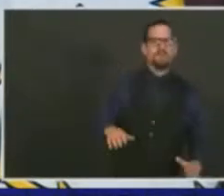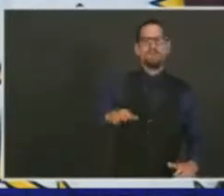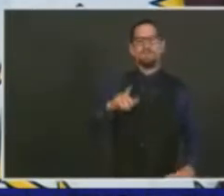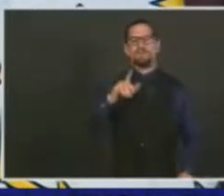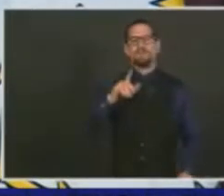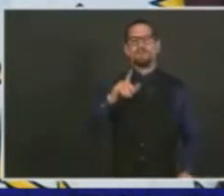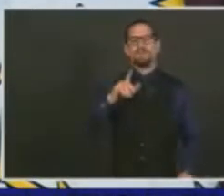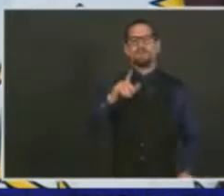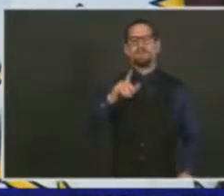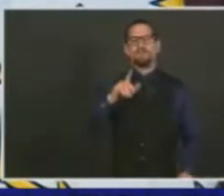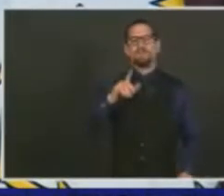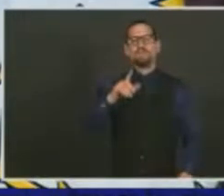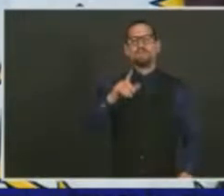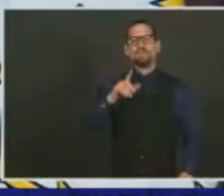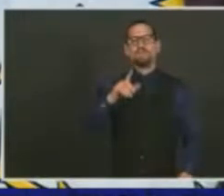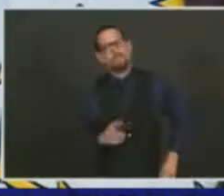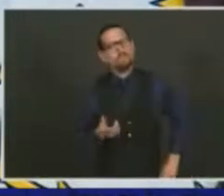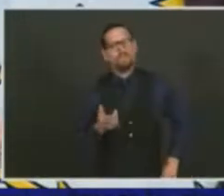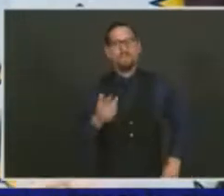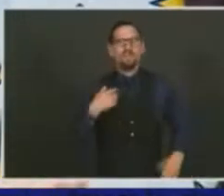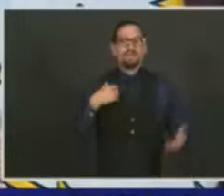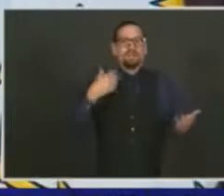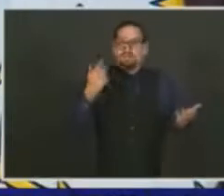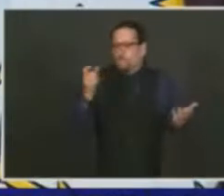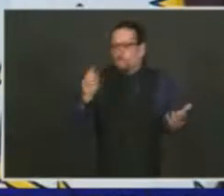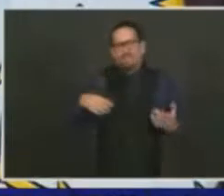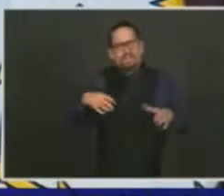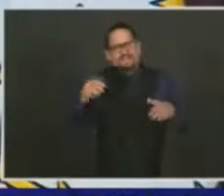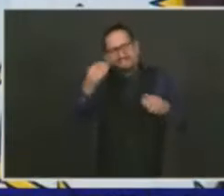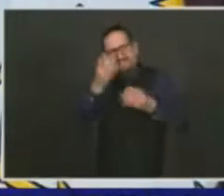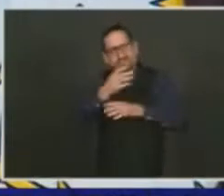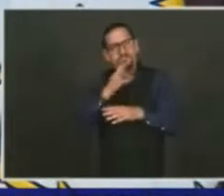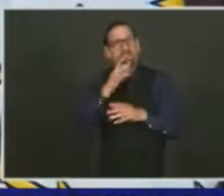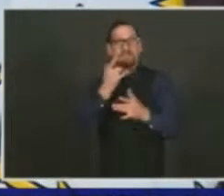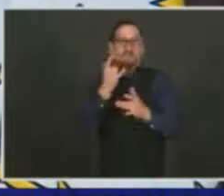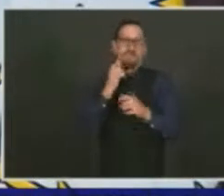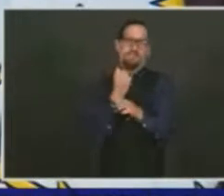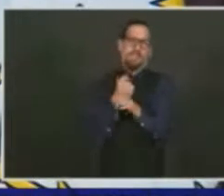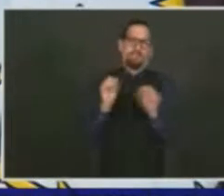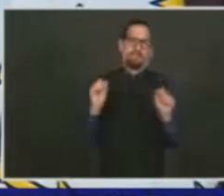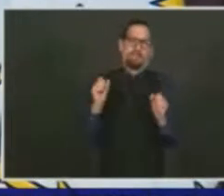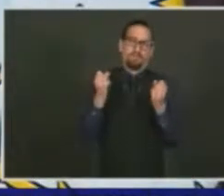And just know that we're doing everything that we can, and these folks are working as hard as they can.